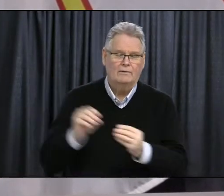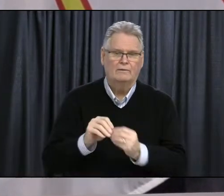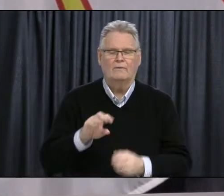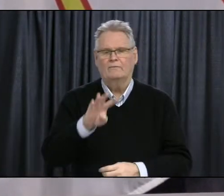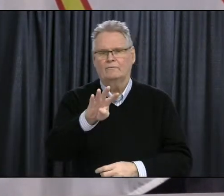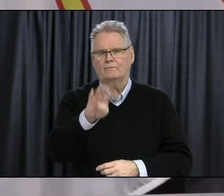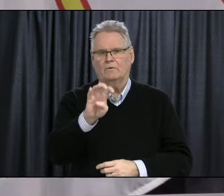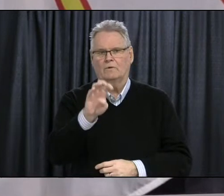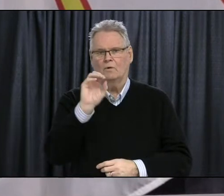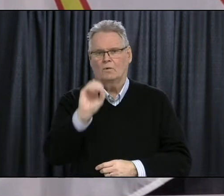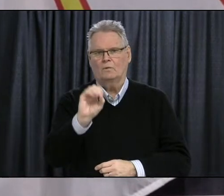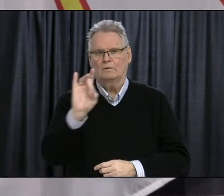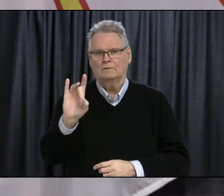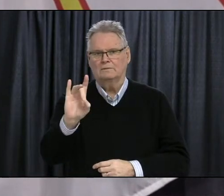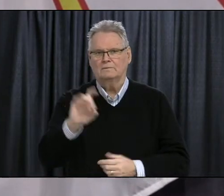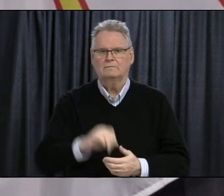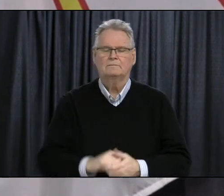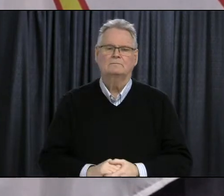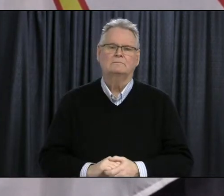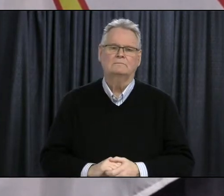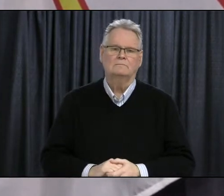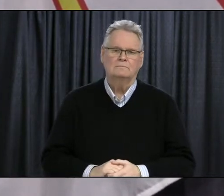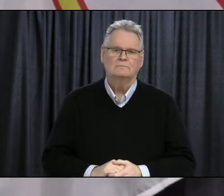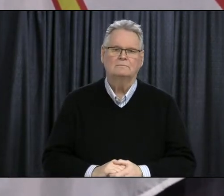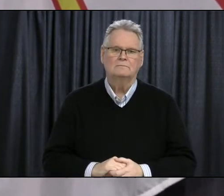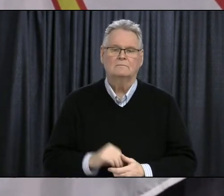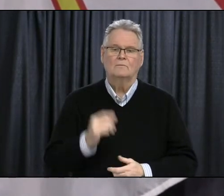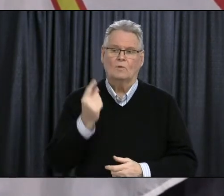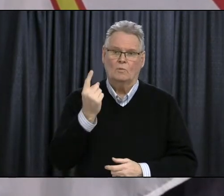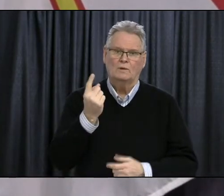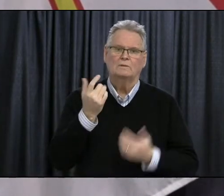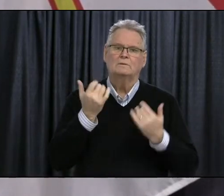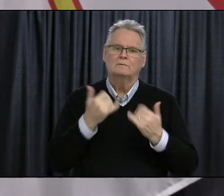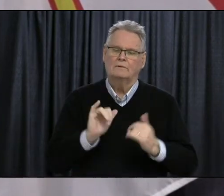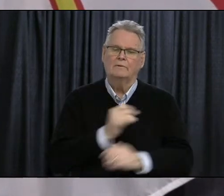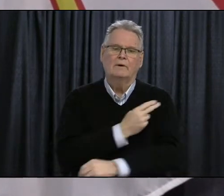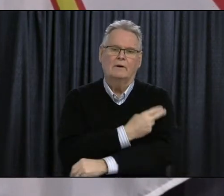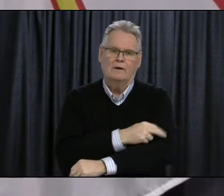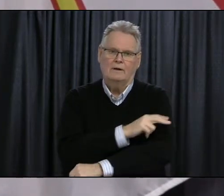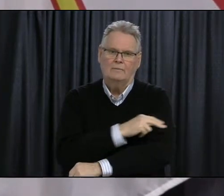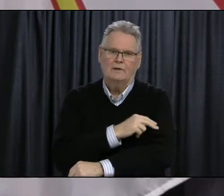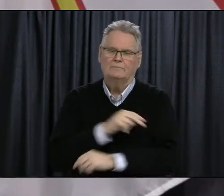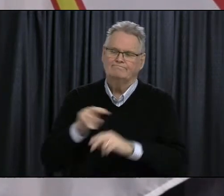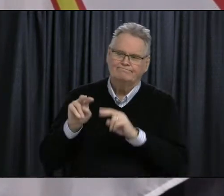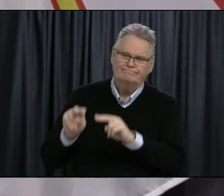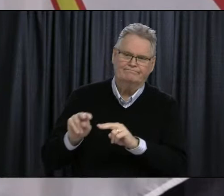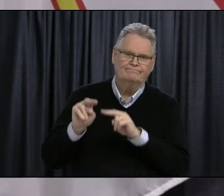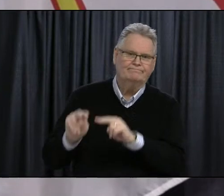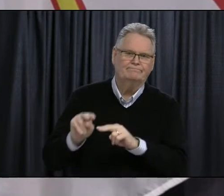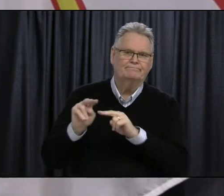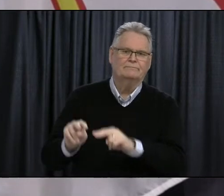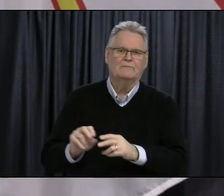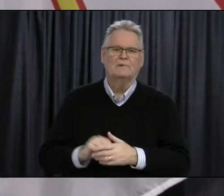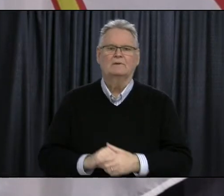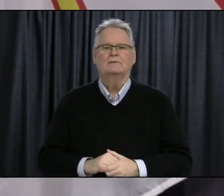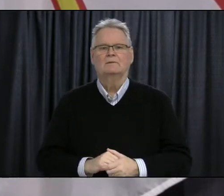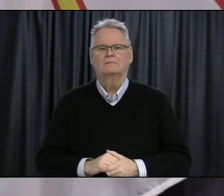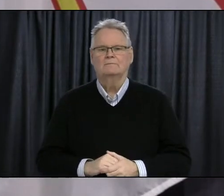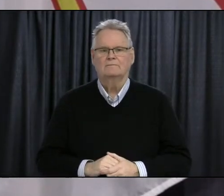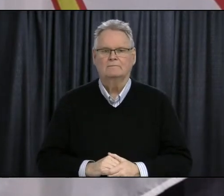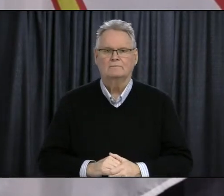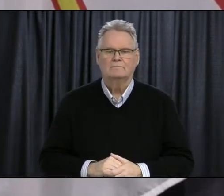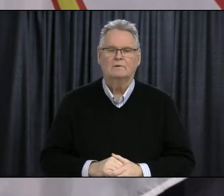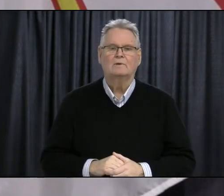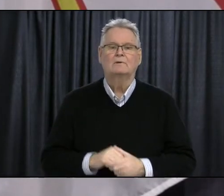tested 79,289 people. We have identified a new case associated with the Marine Atlantic